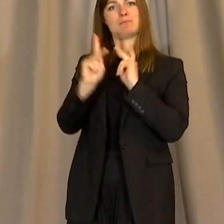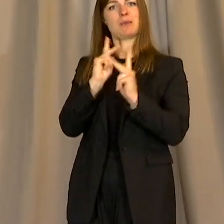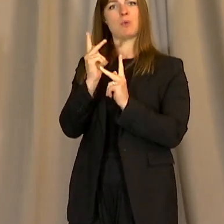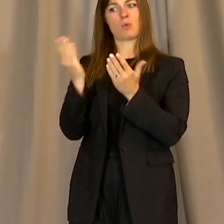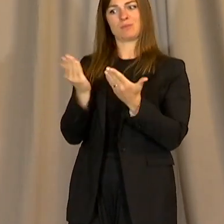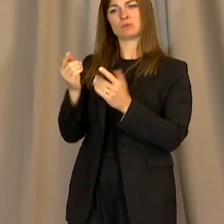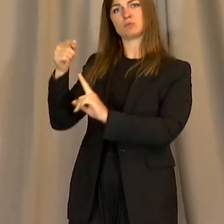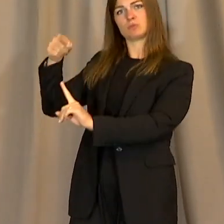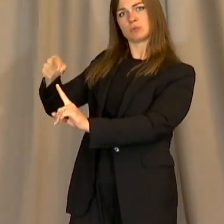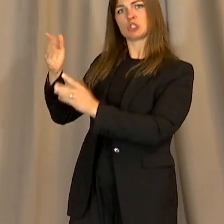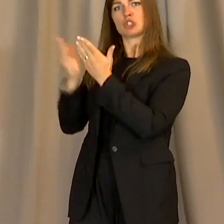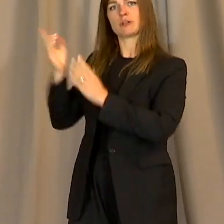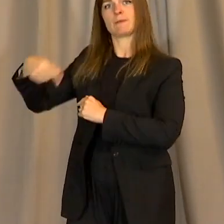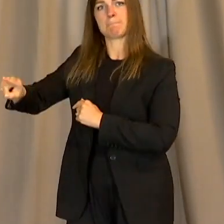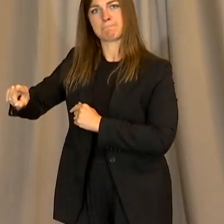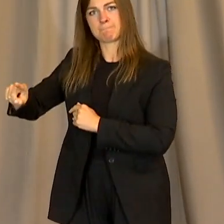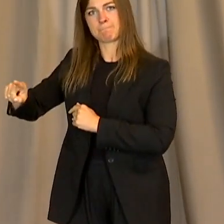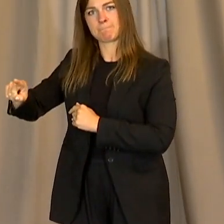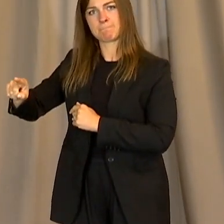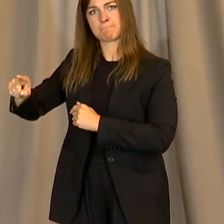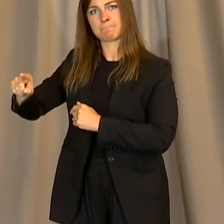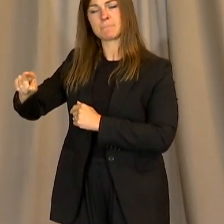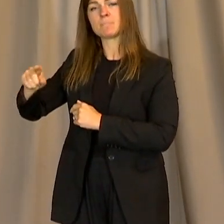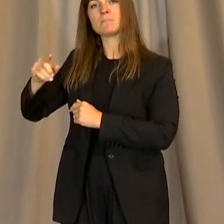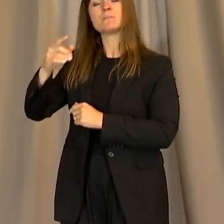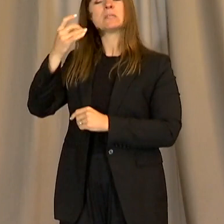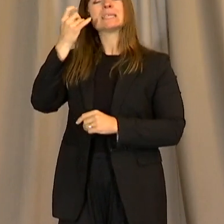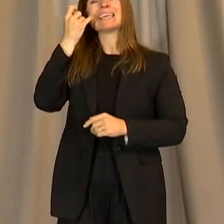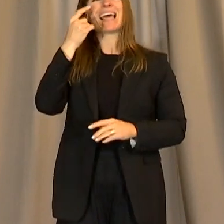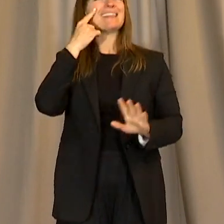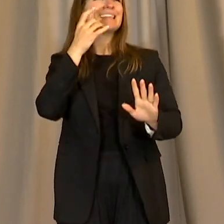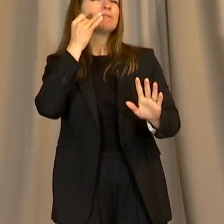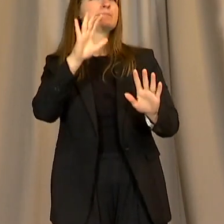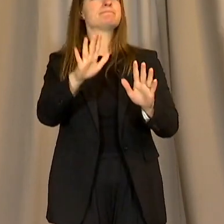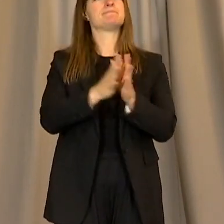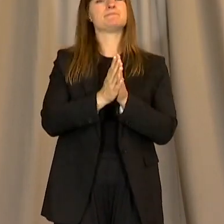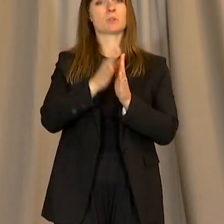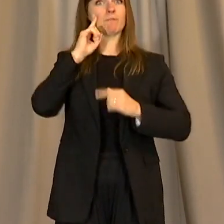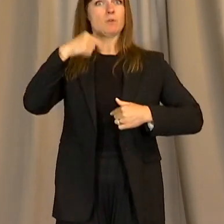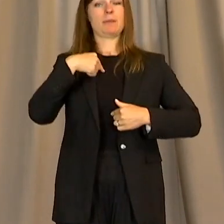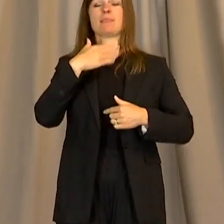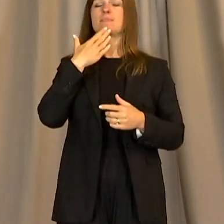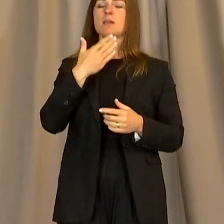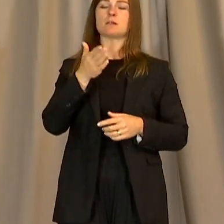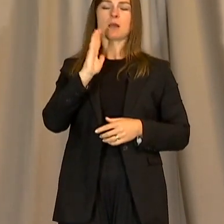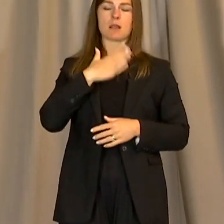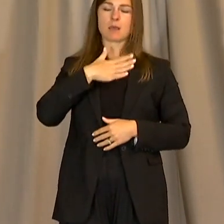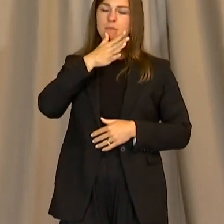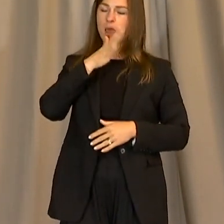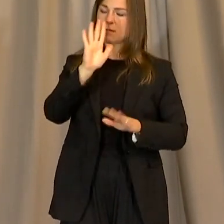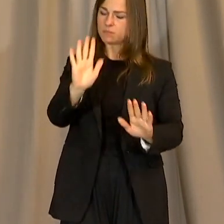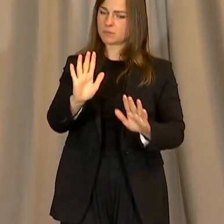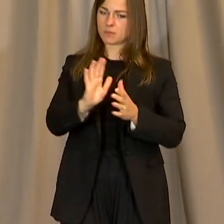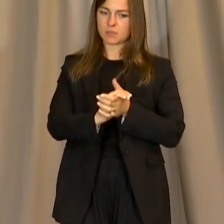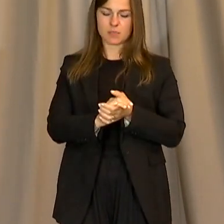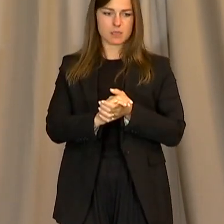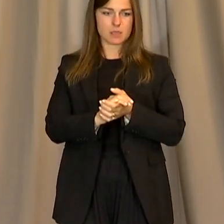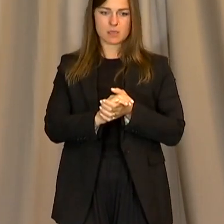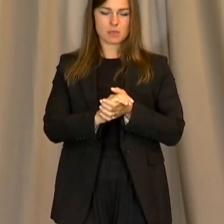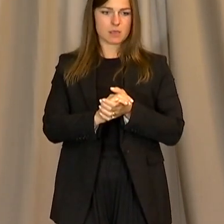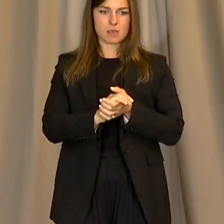So I think that if you don't have, I know what it did for me, thank God for my mother, by the way, who